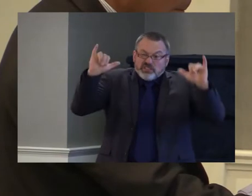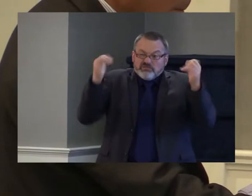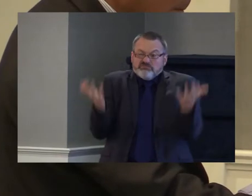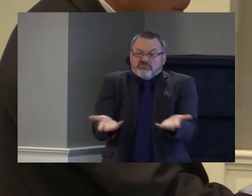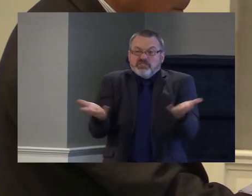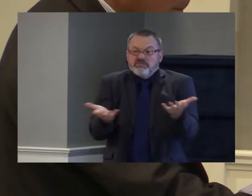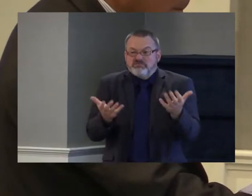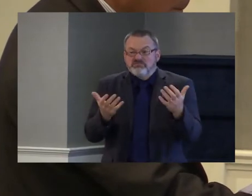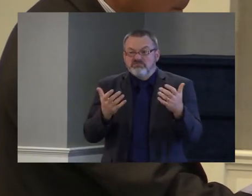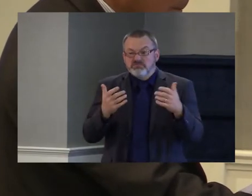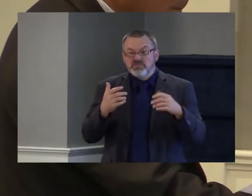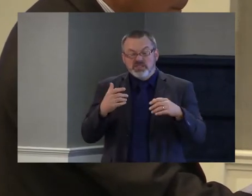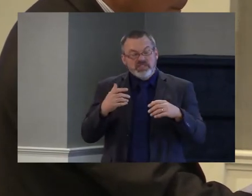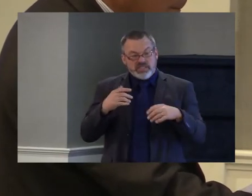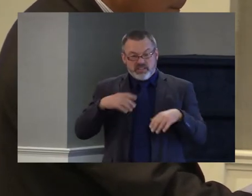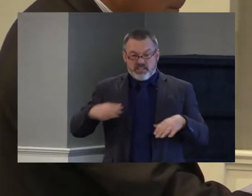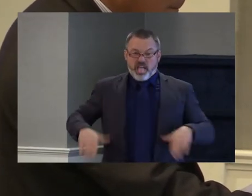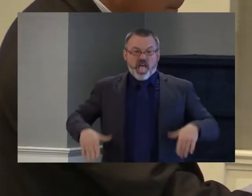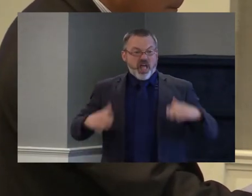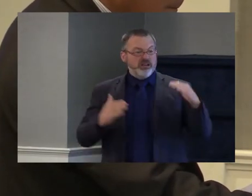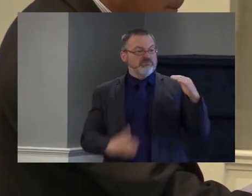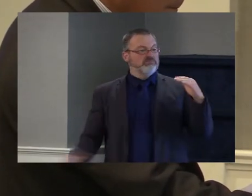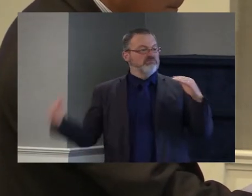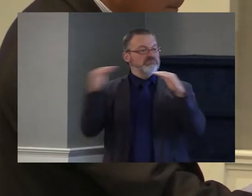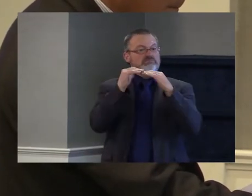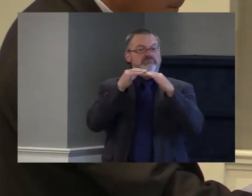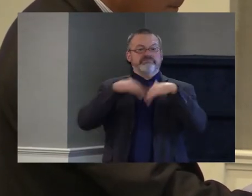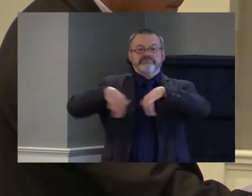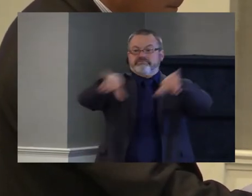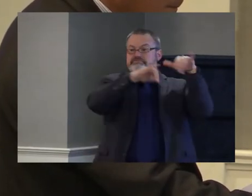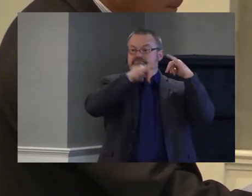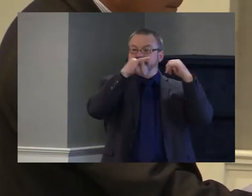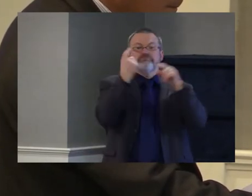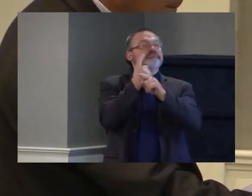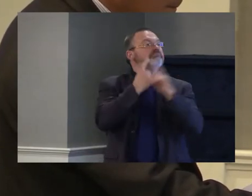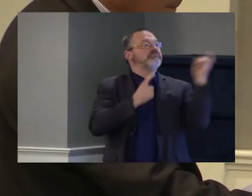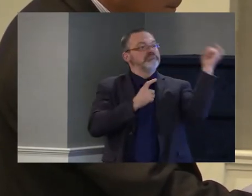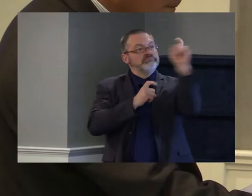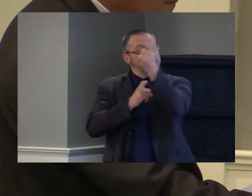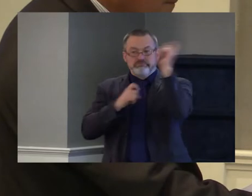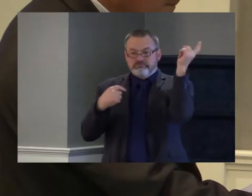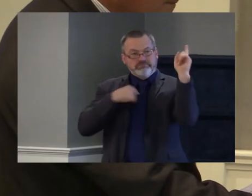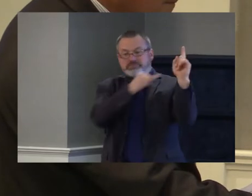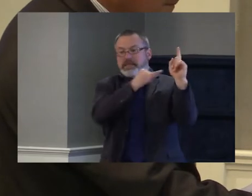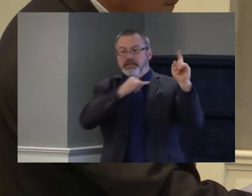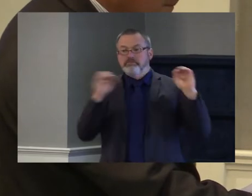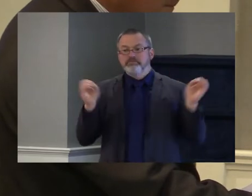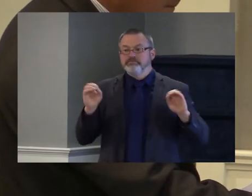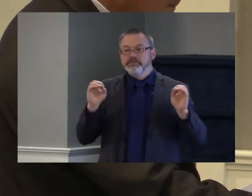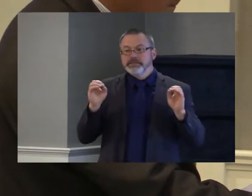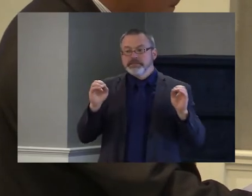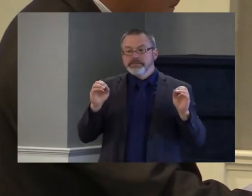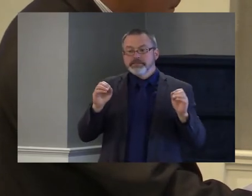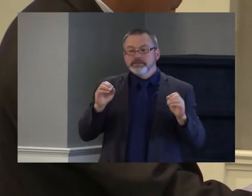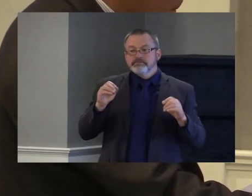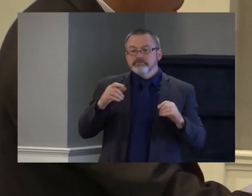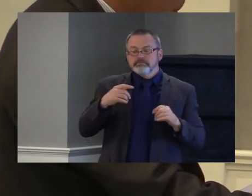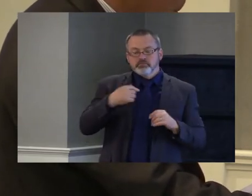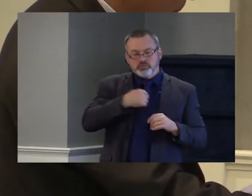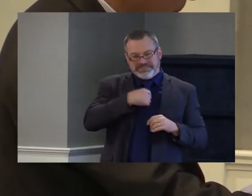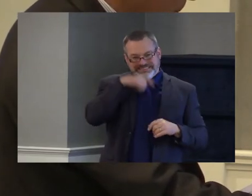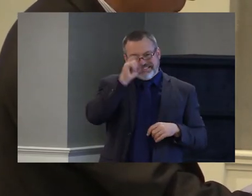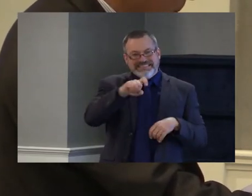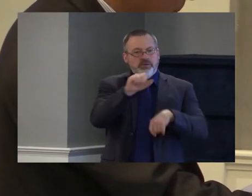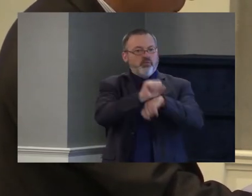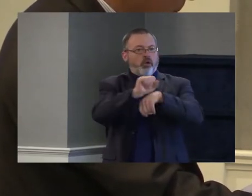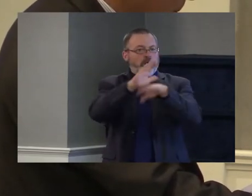Our generation must now build even more solutions on the foundation of the ADA. As we heard today, there are many